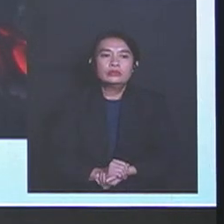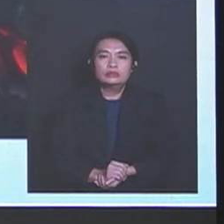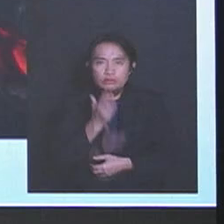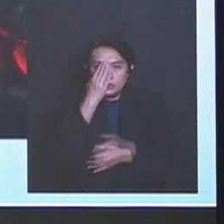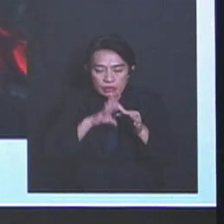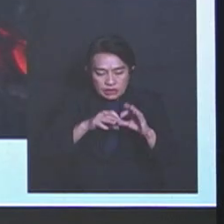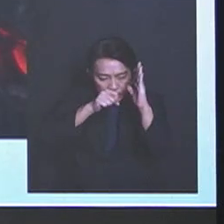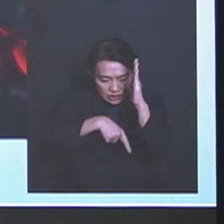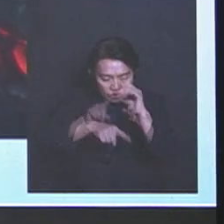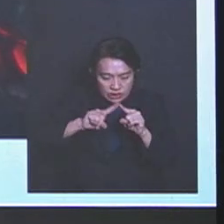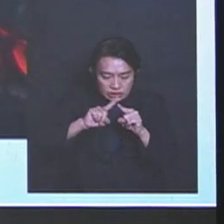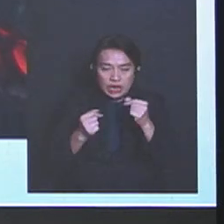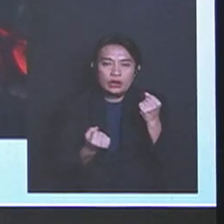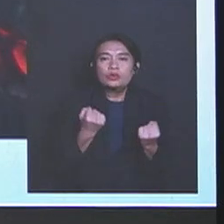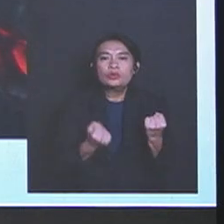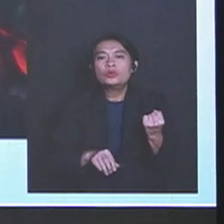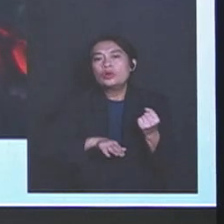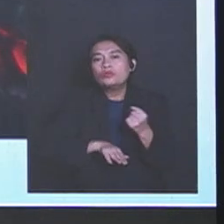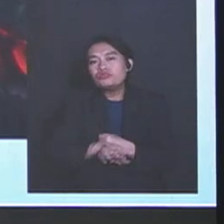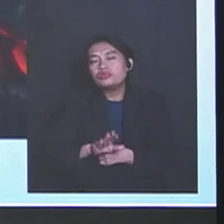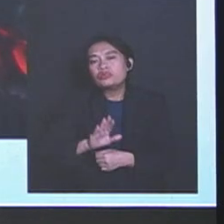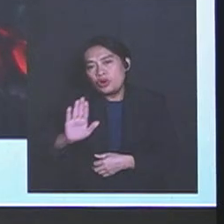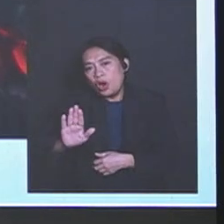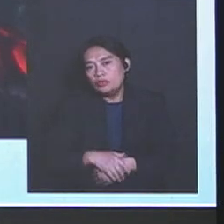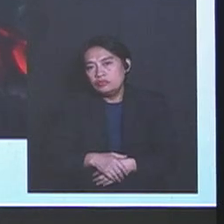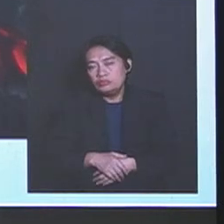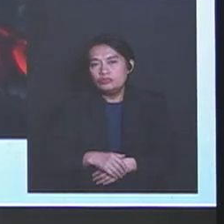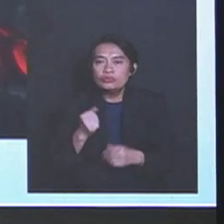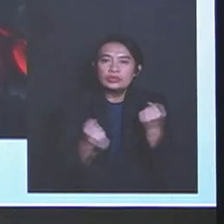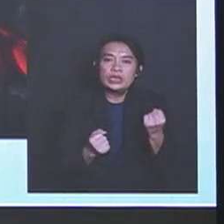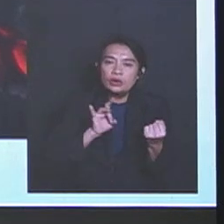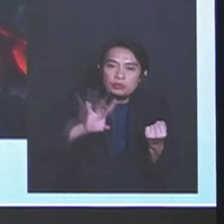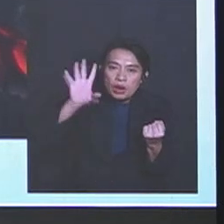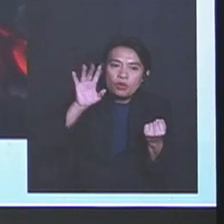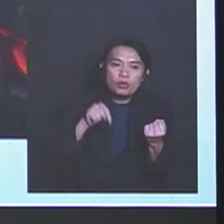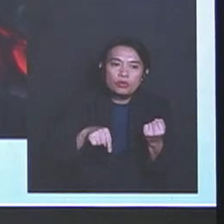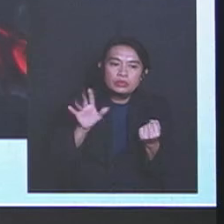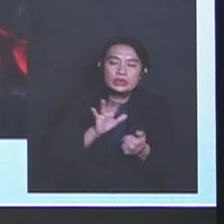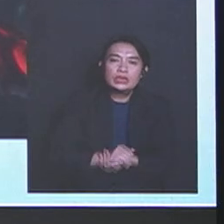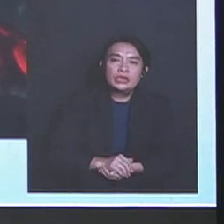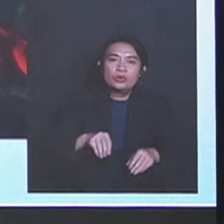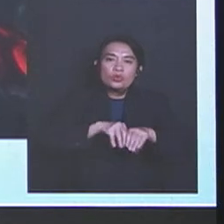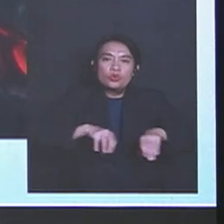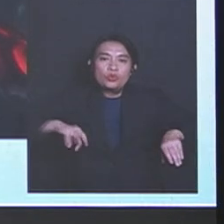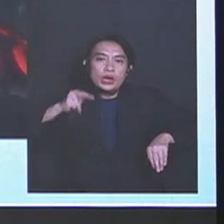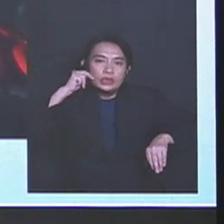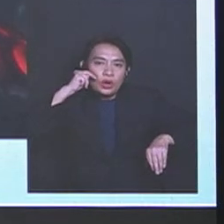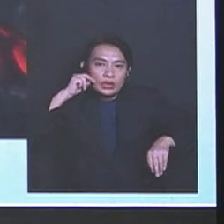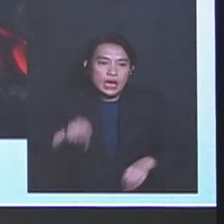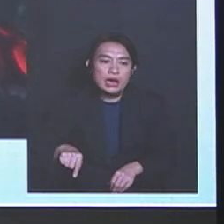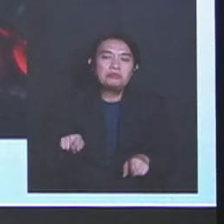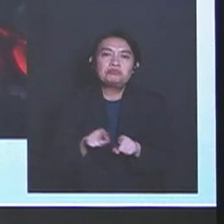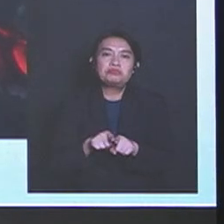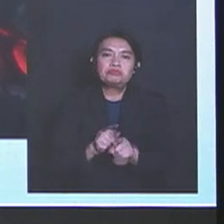also built for the drain, the water drainage, but not for people. So if you walk in the